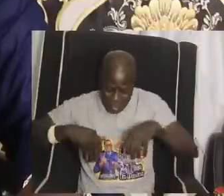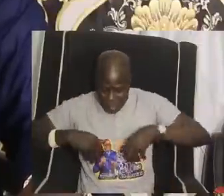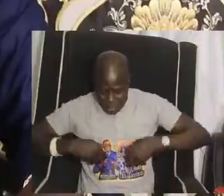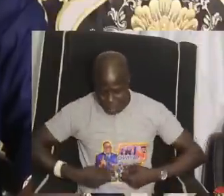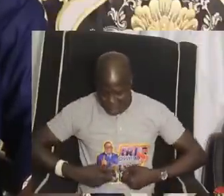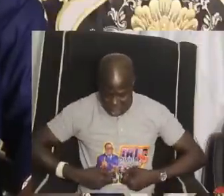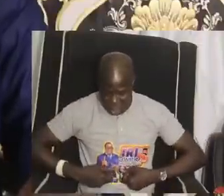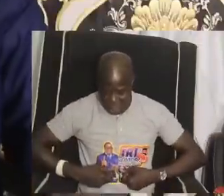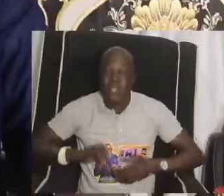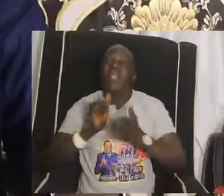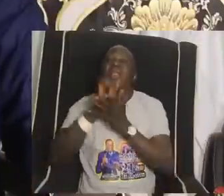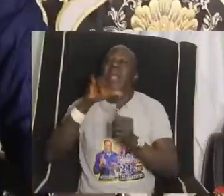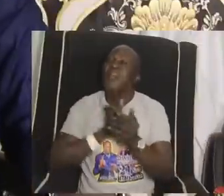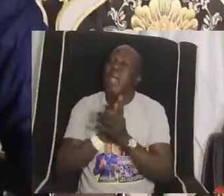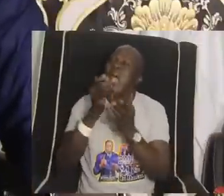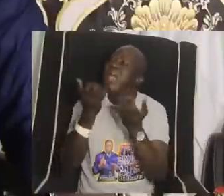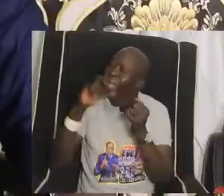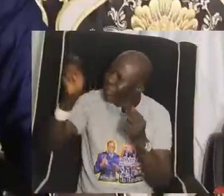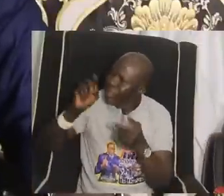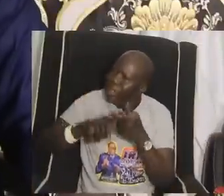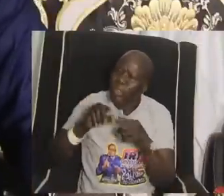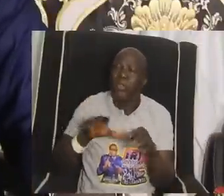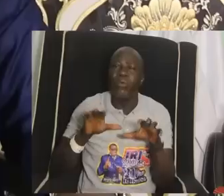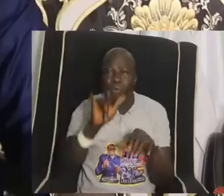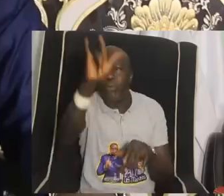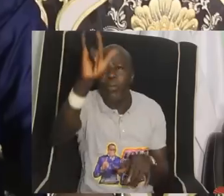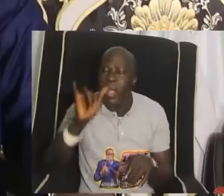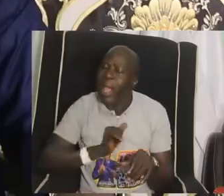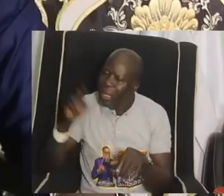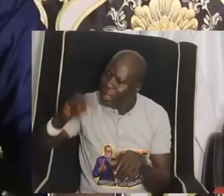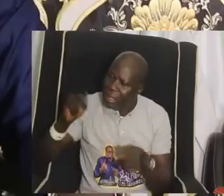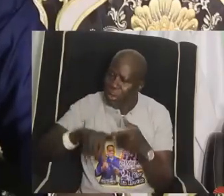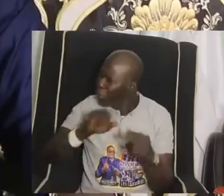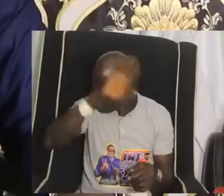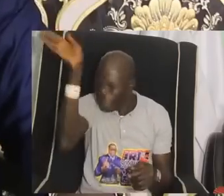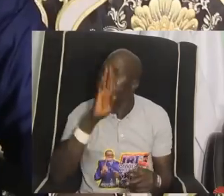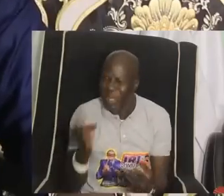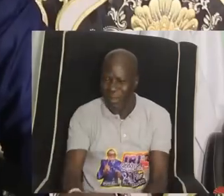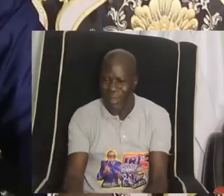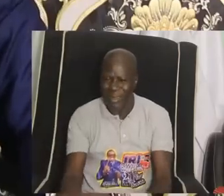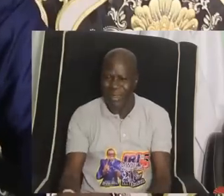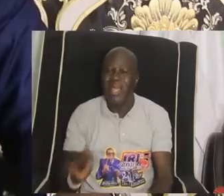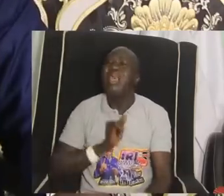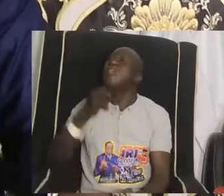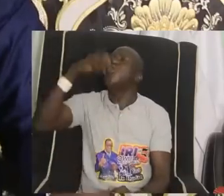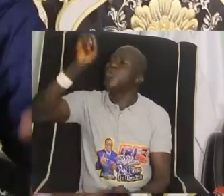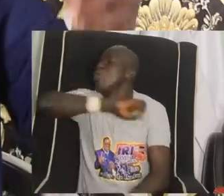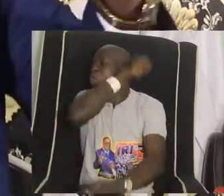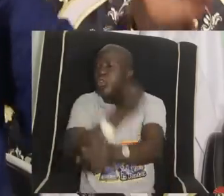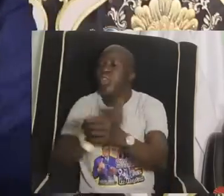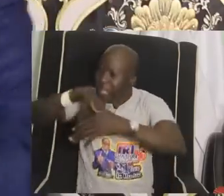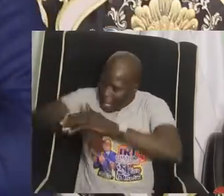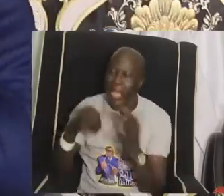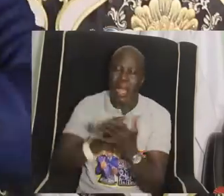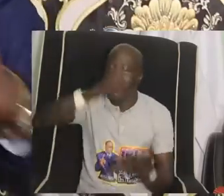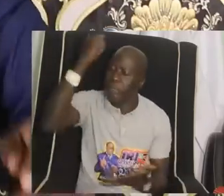ki yo mu me if I work I will not say you need to mount up as an ego you want to wa le le you cannot be a sha gbe ni ga o ya ko